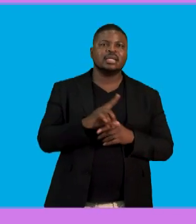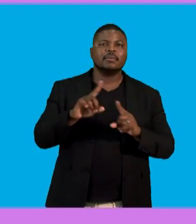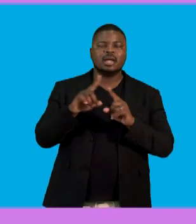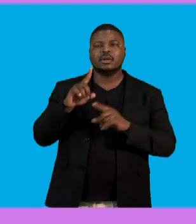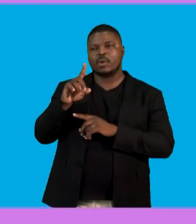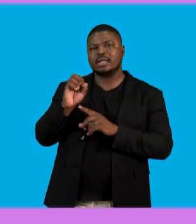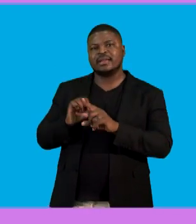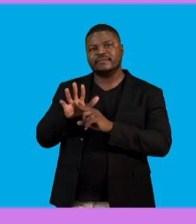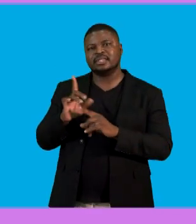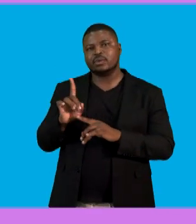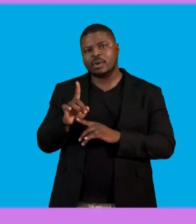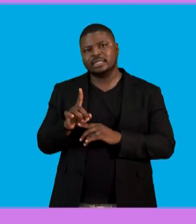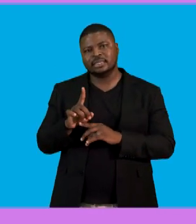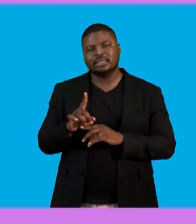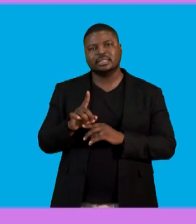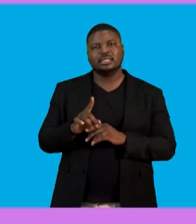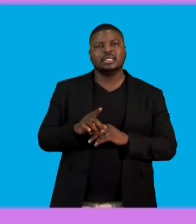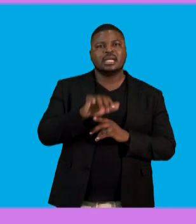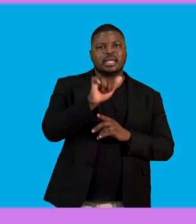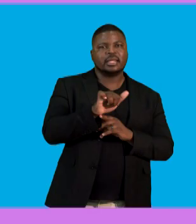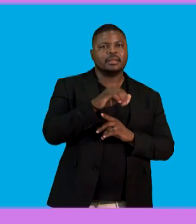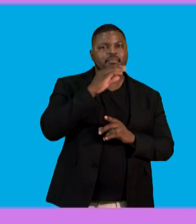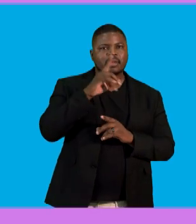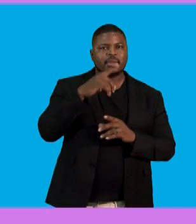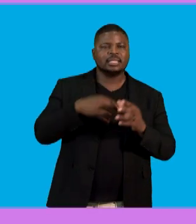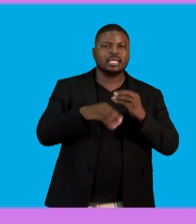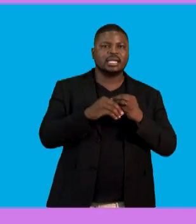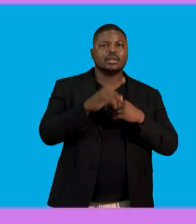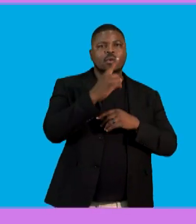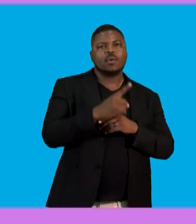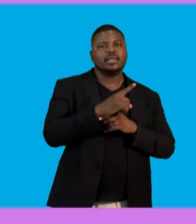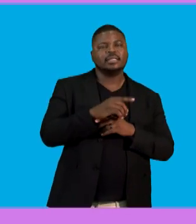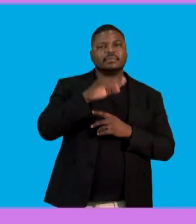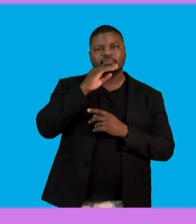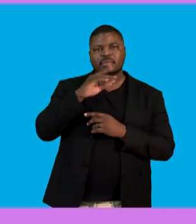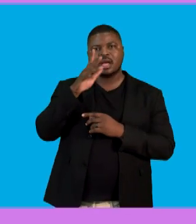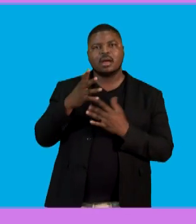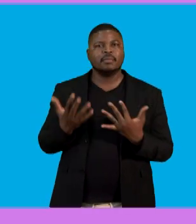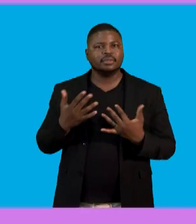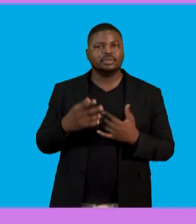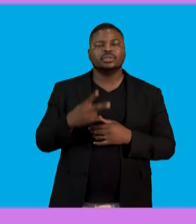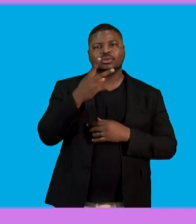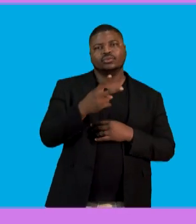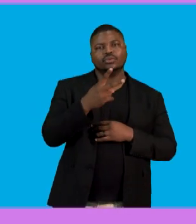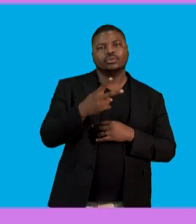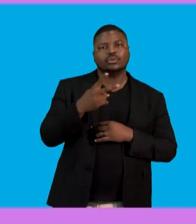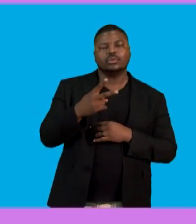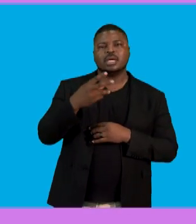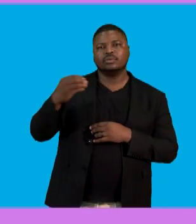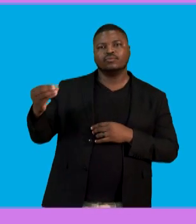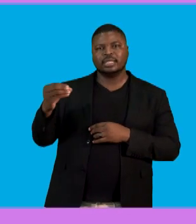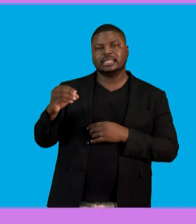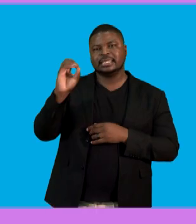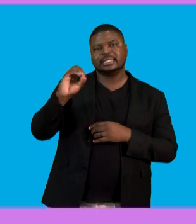affected by 8, which is 5 and above. So it means we must add a 1. We must add a 1 to the 1. So it actually becomes 200